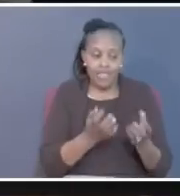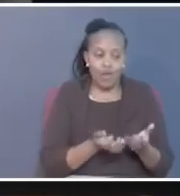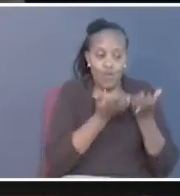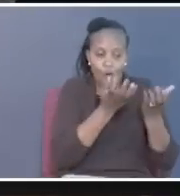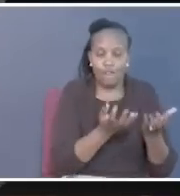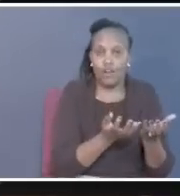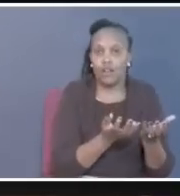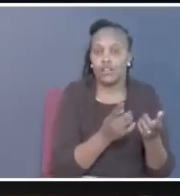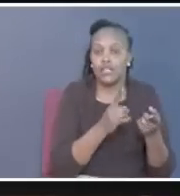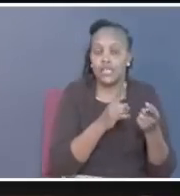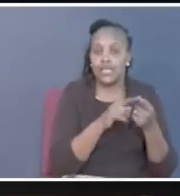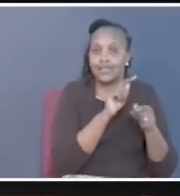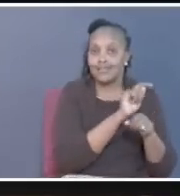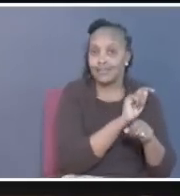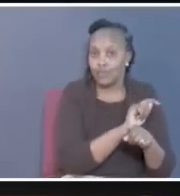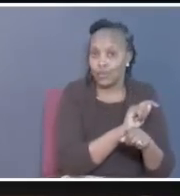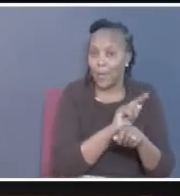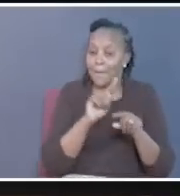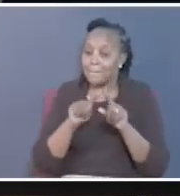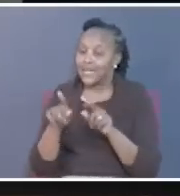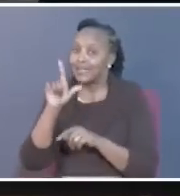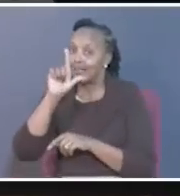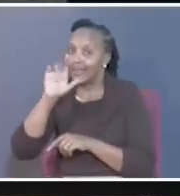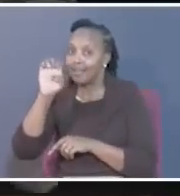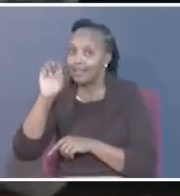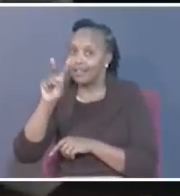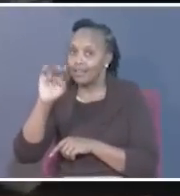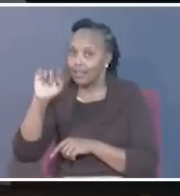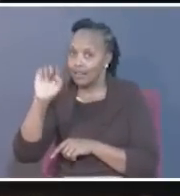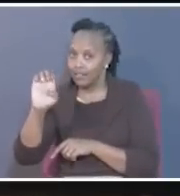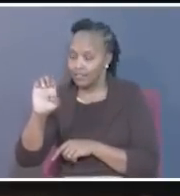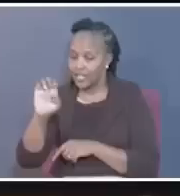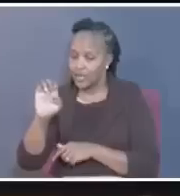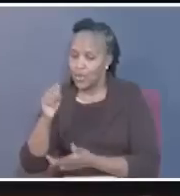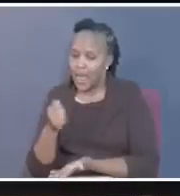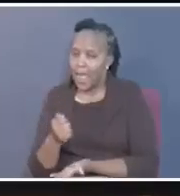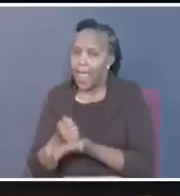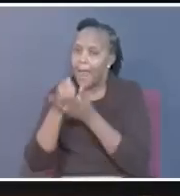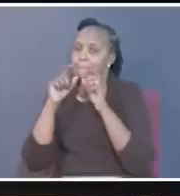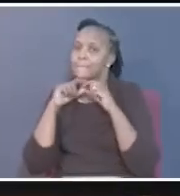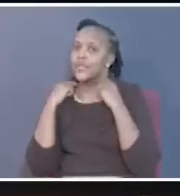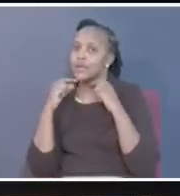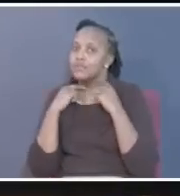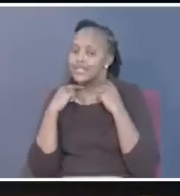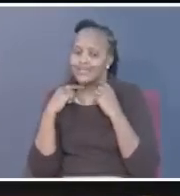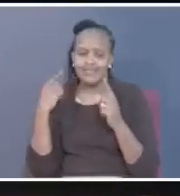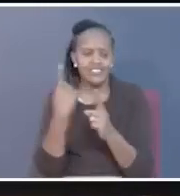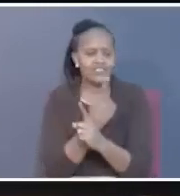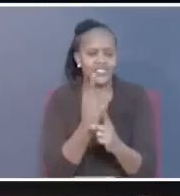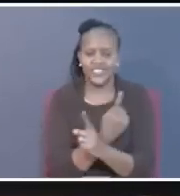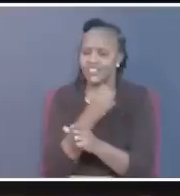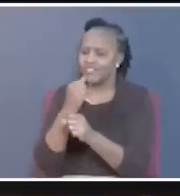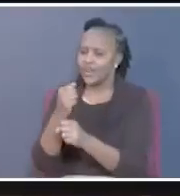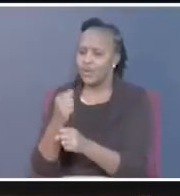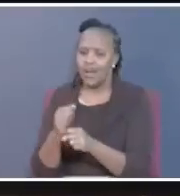behalf of the people. The Levites, on the other hand, they would assist the priests in various duties in the temple. They would serve